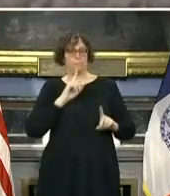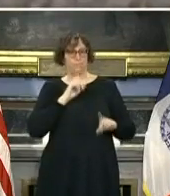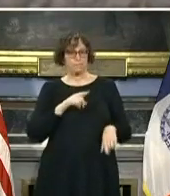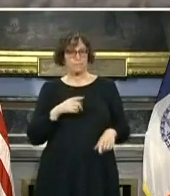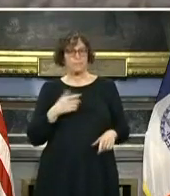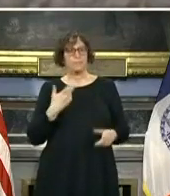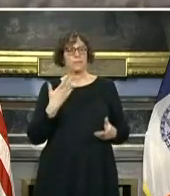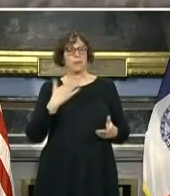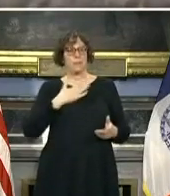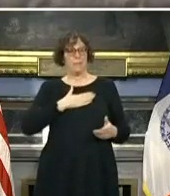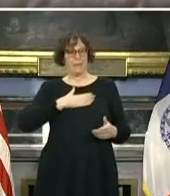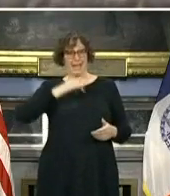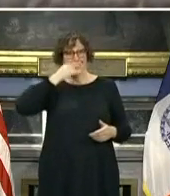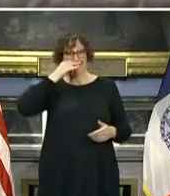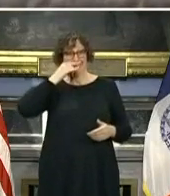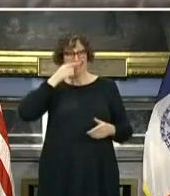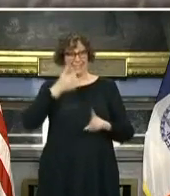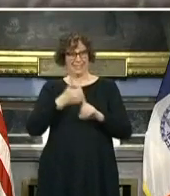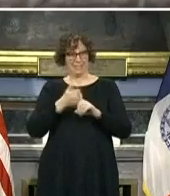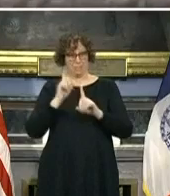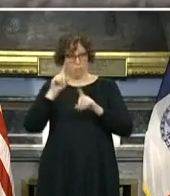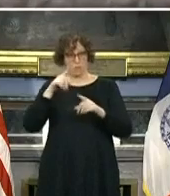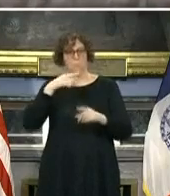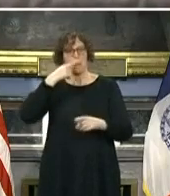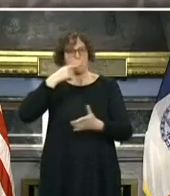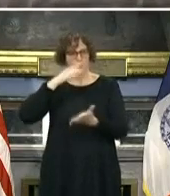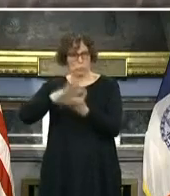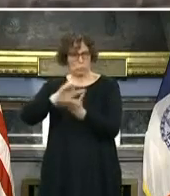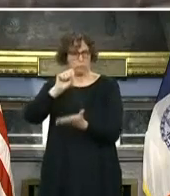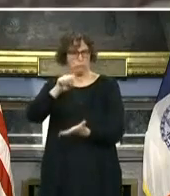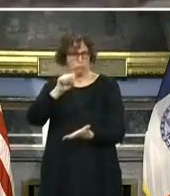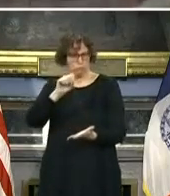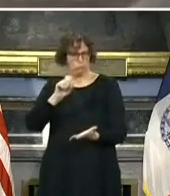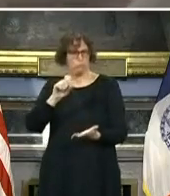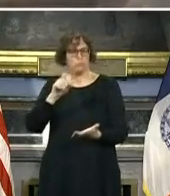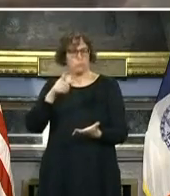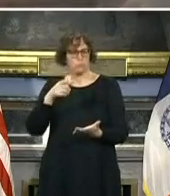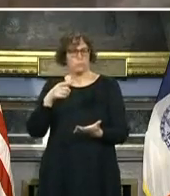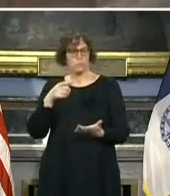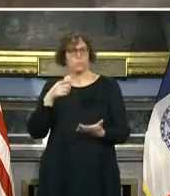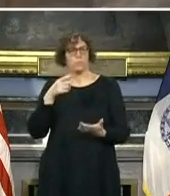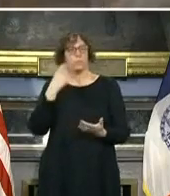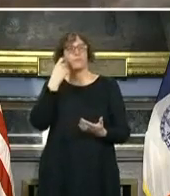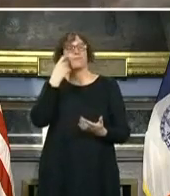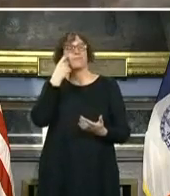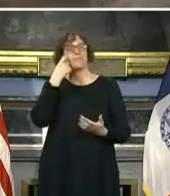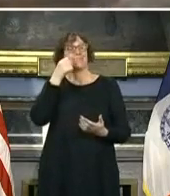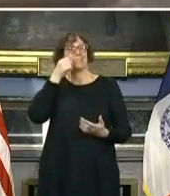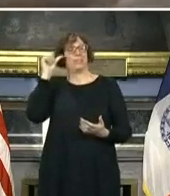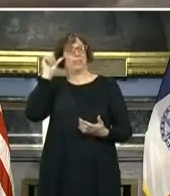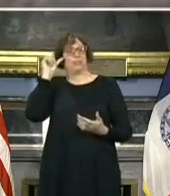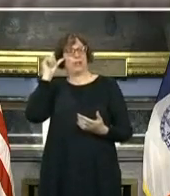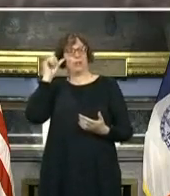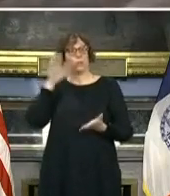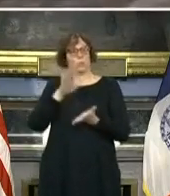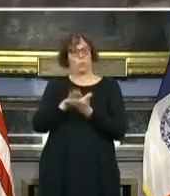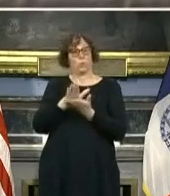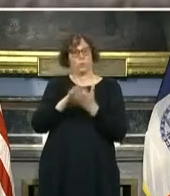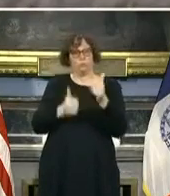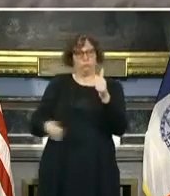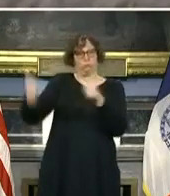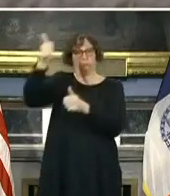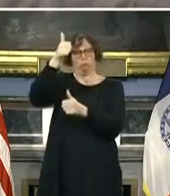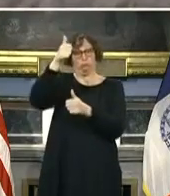Chancellor Carranza said yesterday, that there's been an effort by the Department of Education to work with that company to ensure